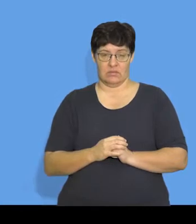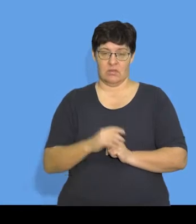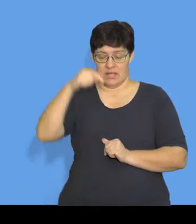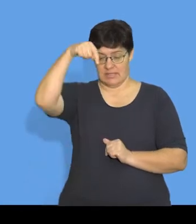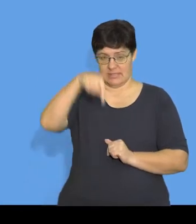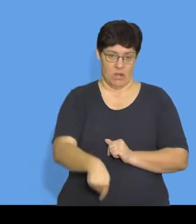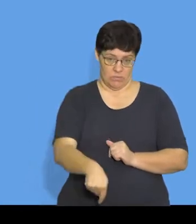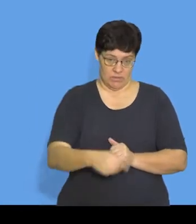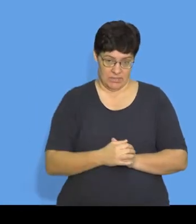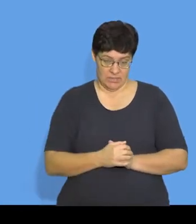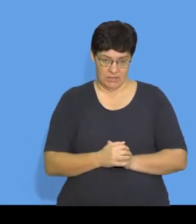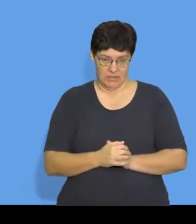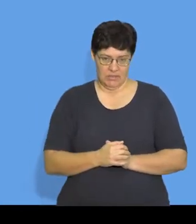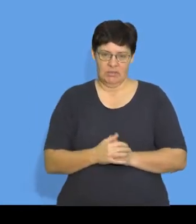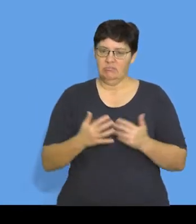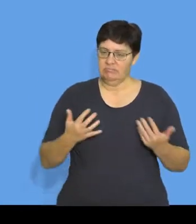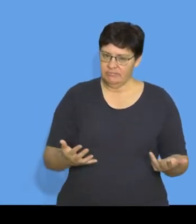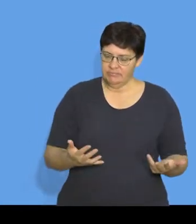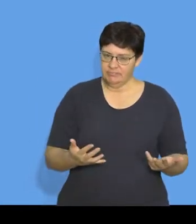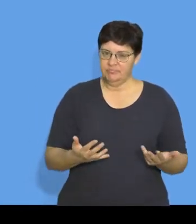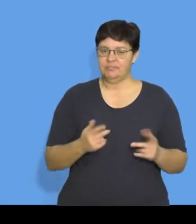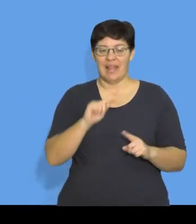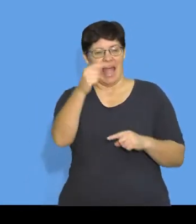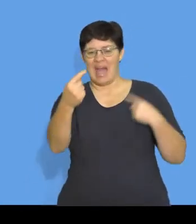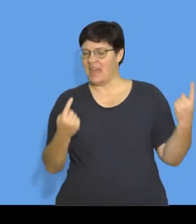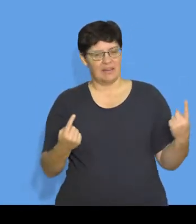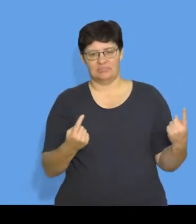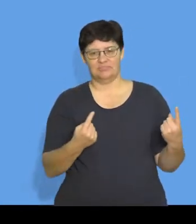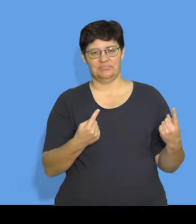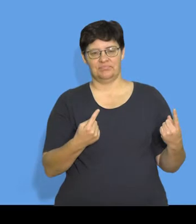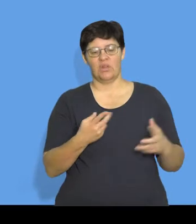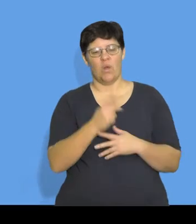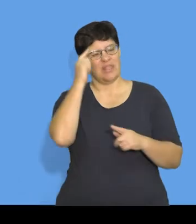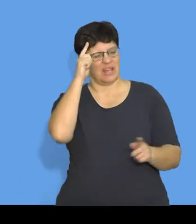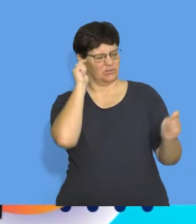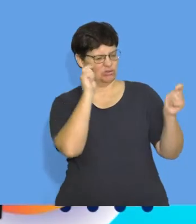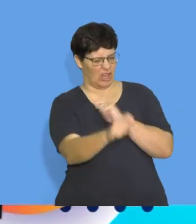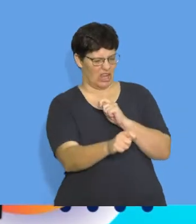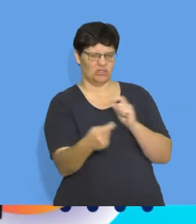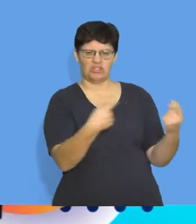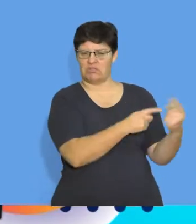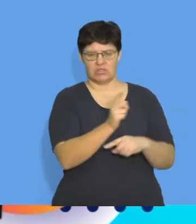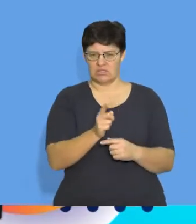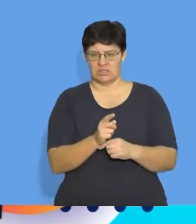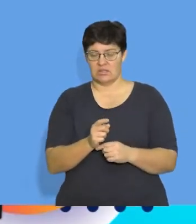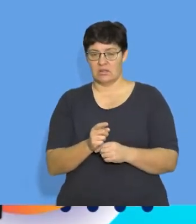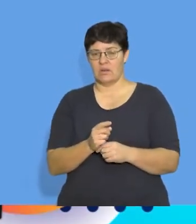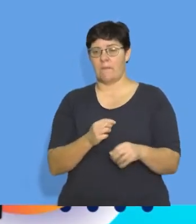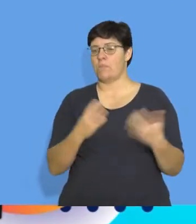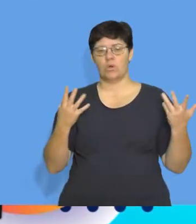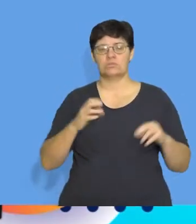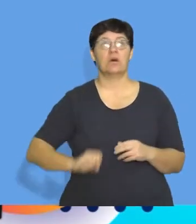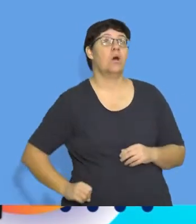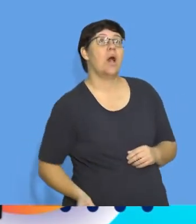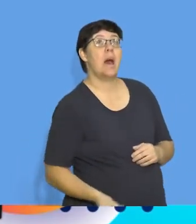down. More so than any other section, you tend to think it changes direction. Most of you are okay with it